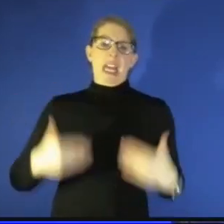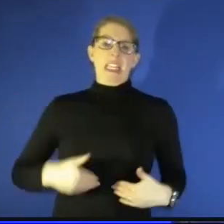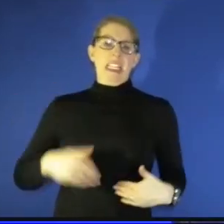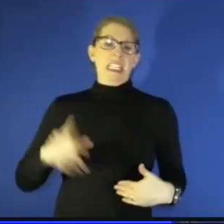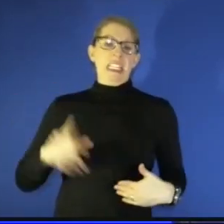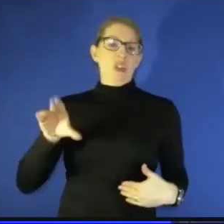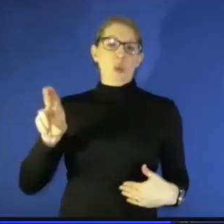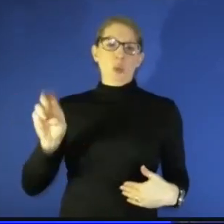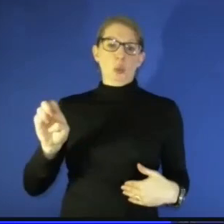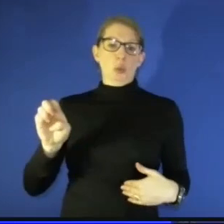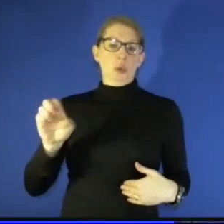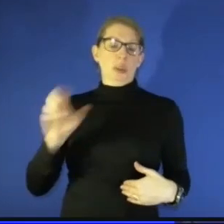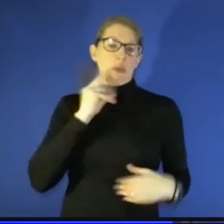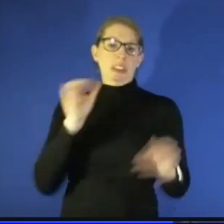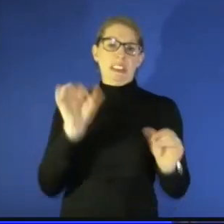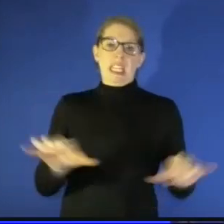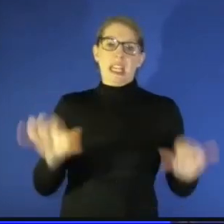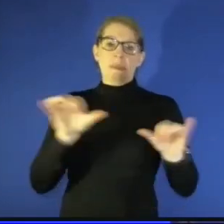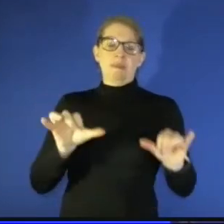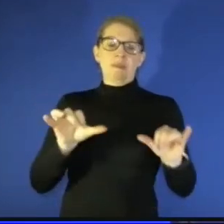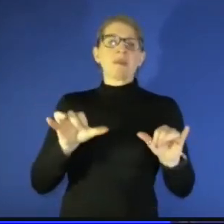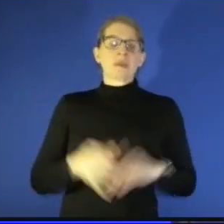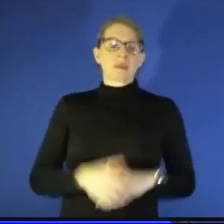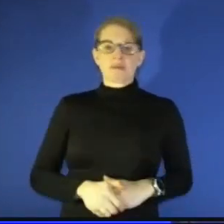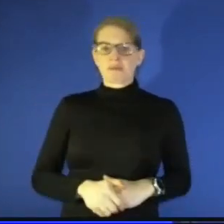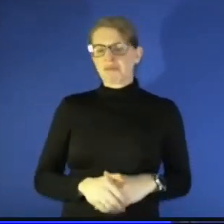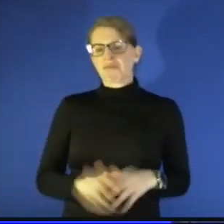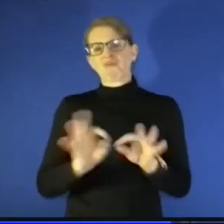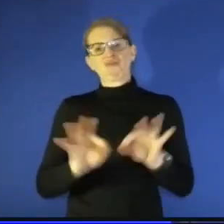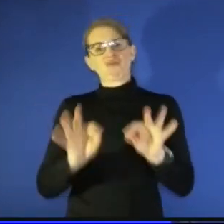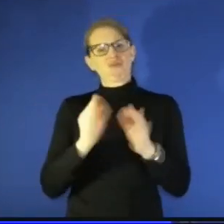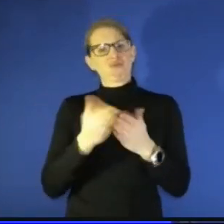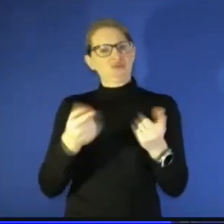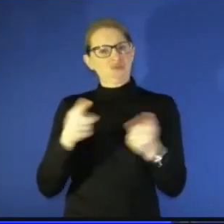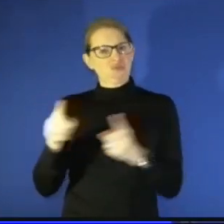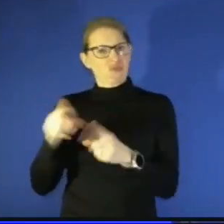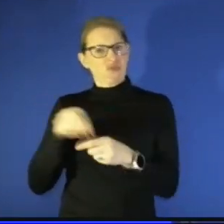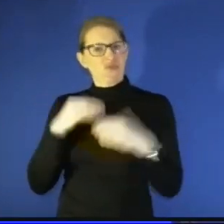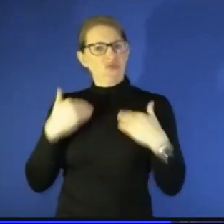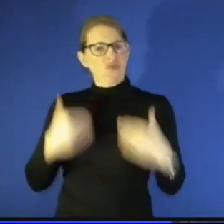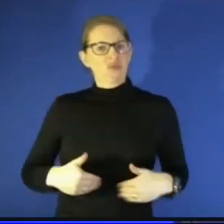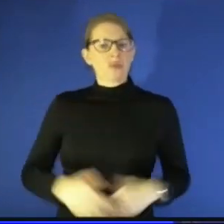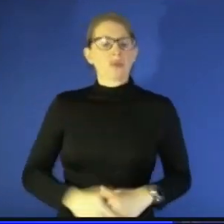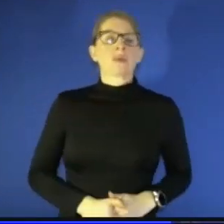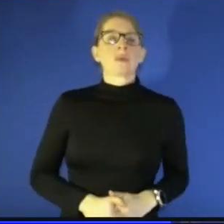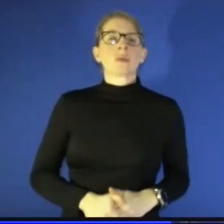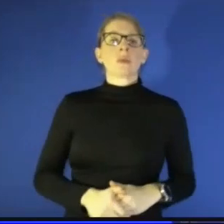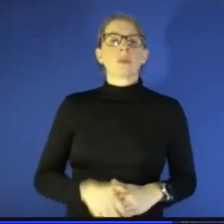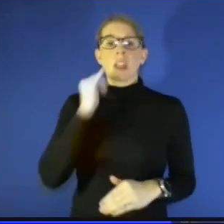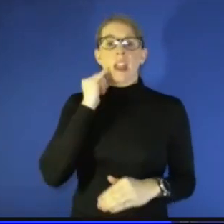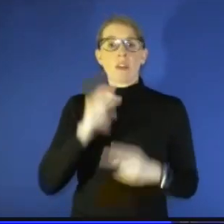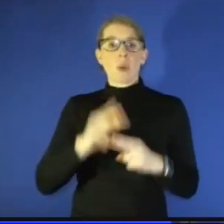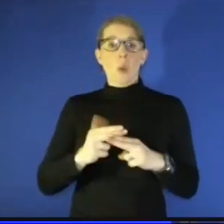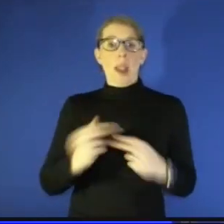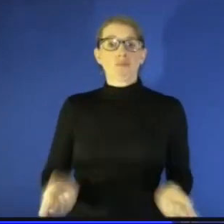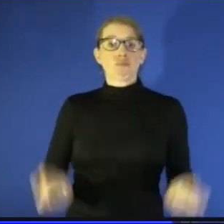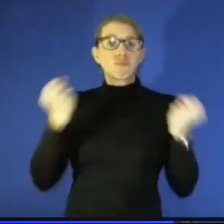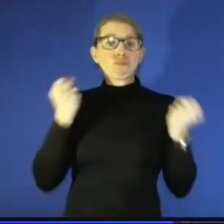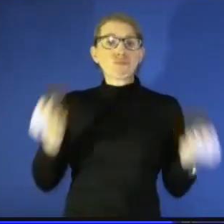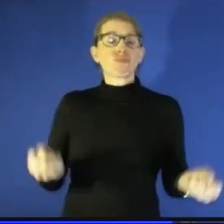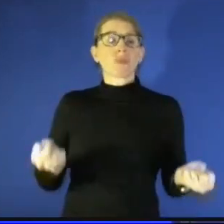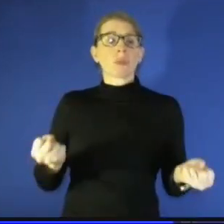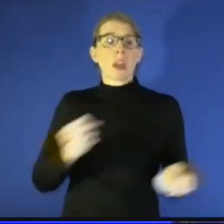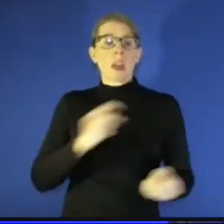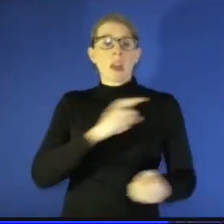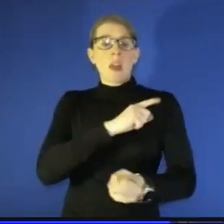are dynamic things, and so if you're lifting weights, you can make your muscle mass